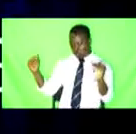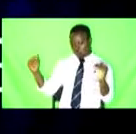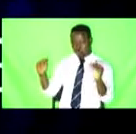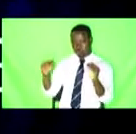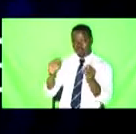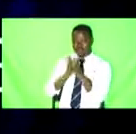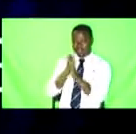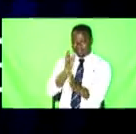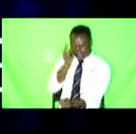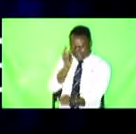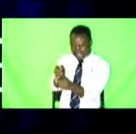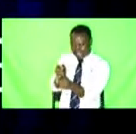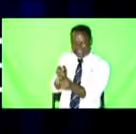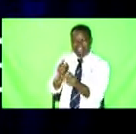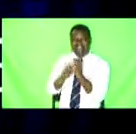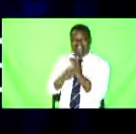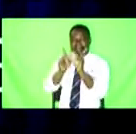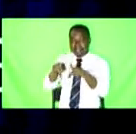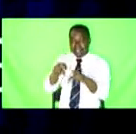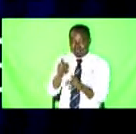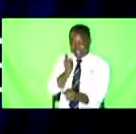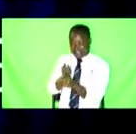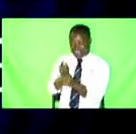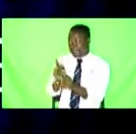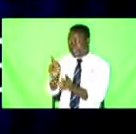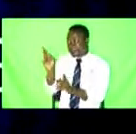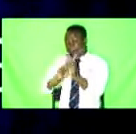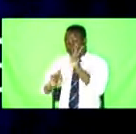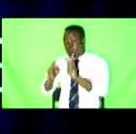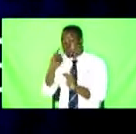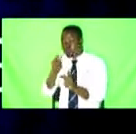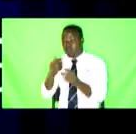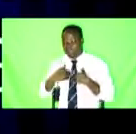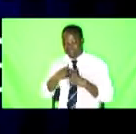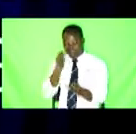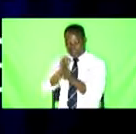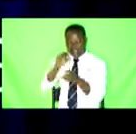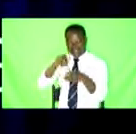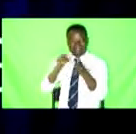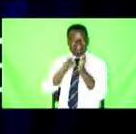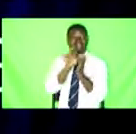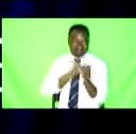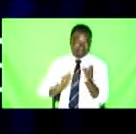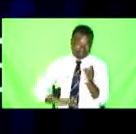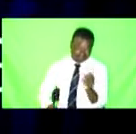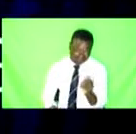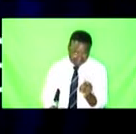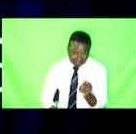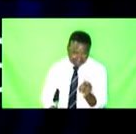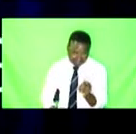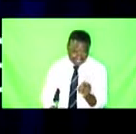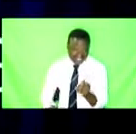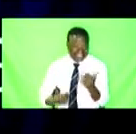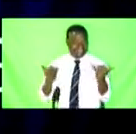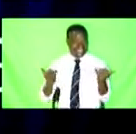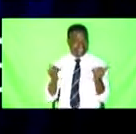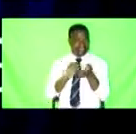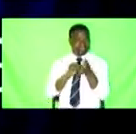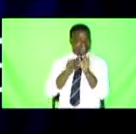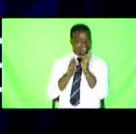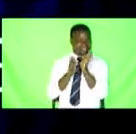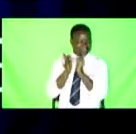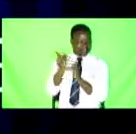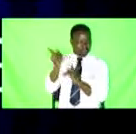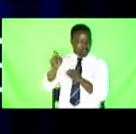so as to be just, and the one who justifies those who have faith in Jesus Christ. So this is God's